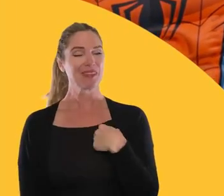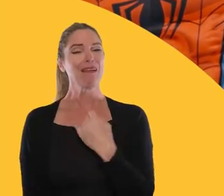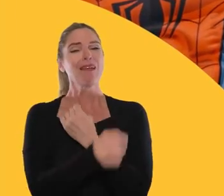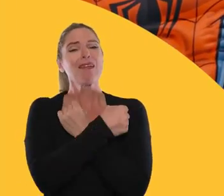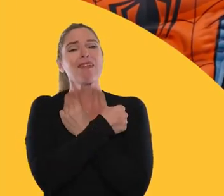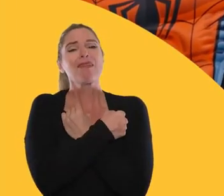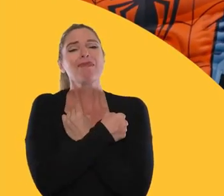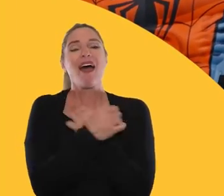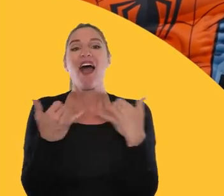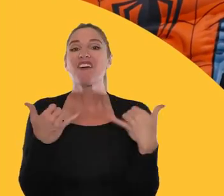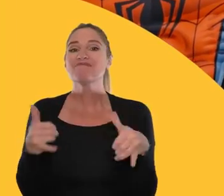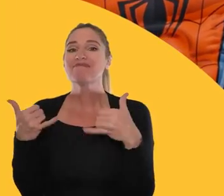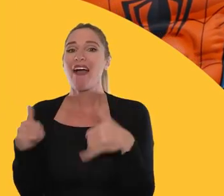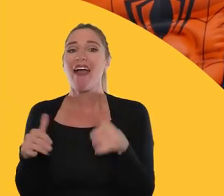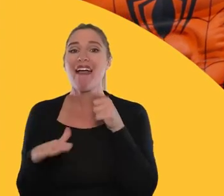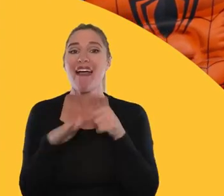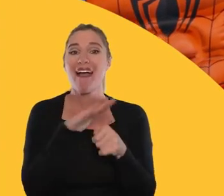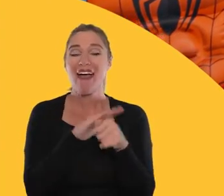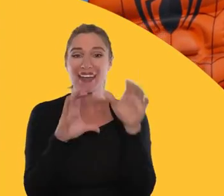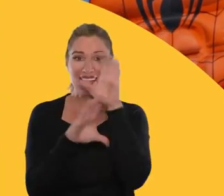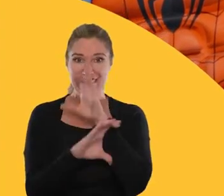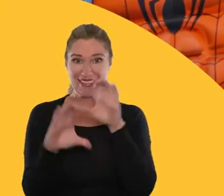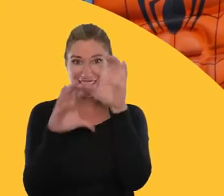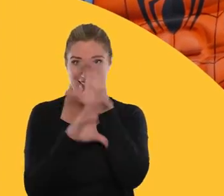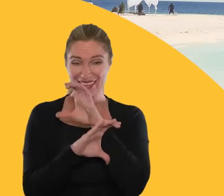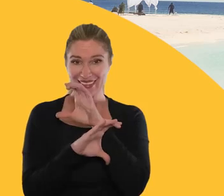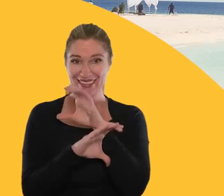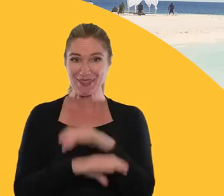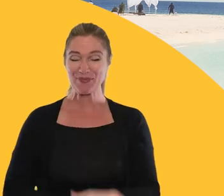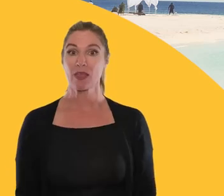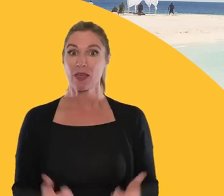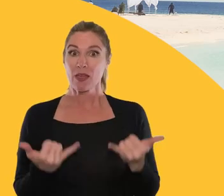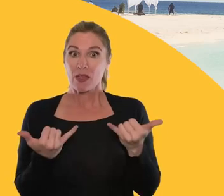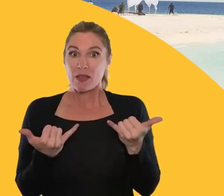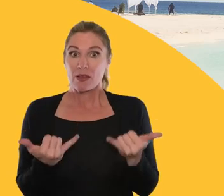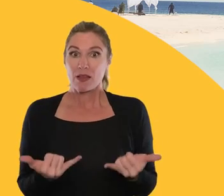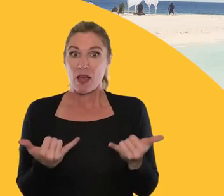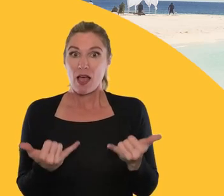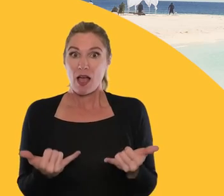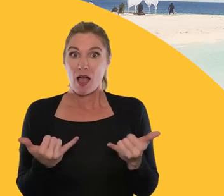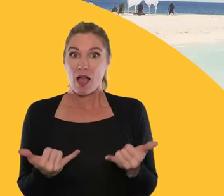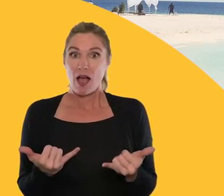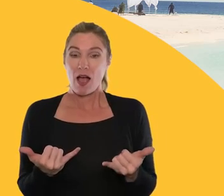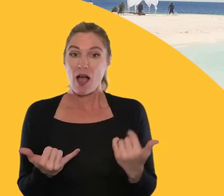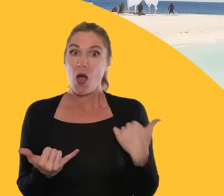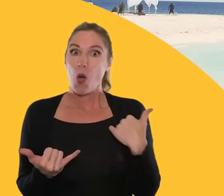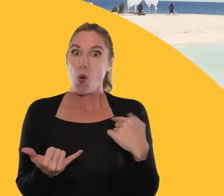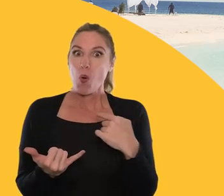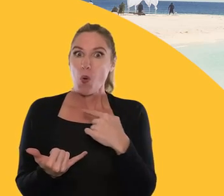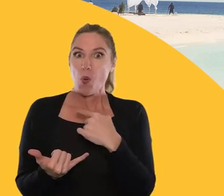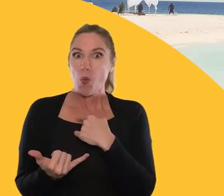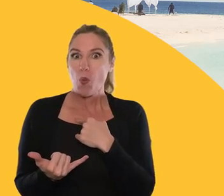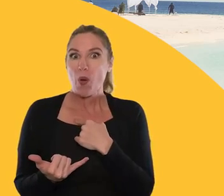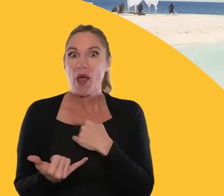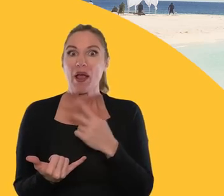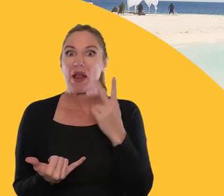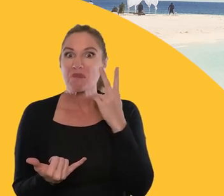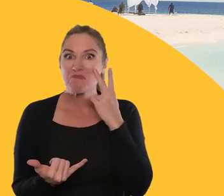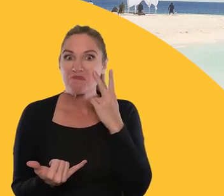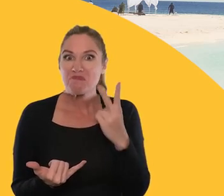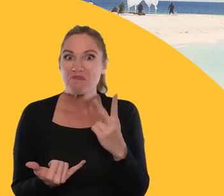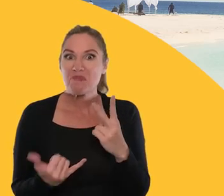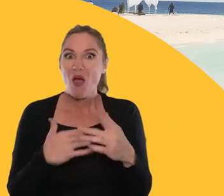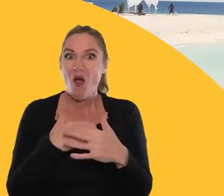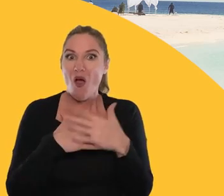I love playing hide and seek. Now, we are gonna go